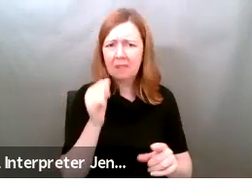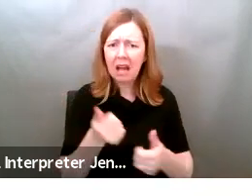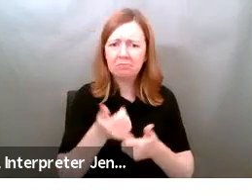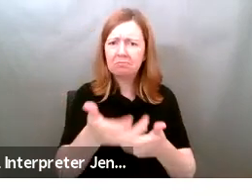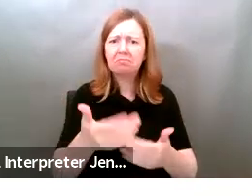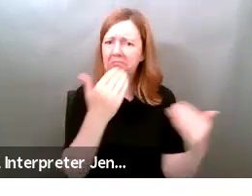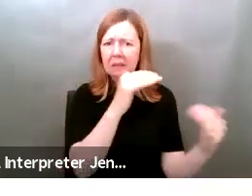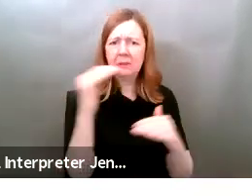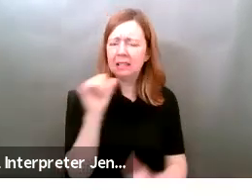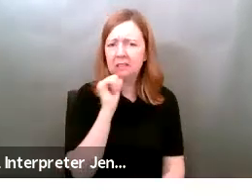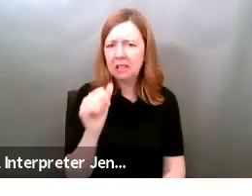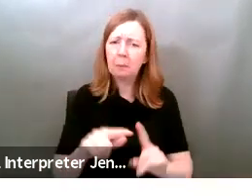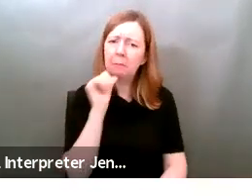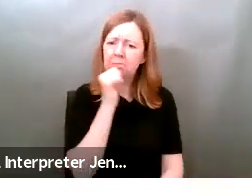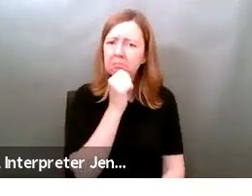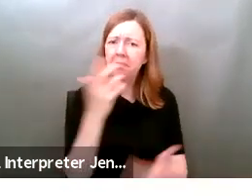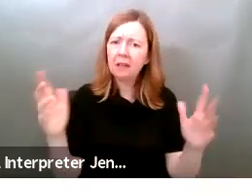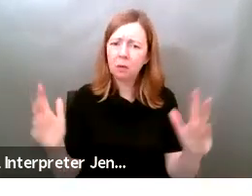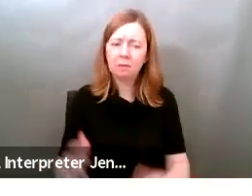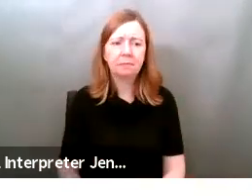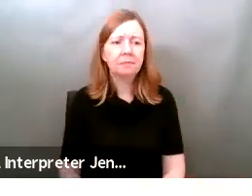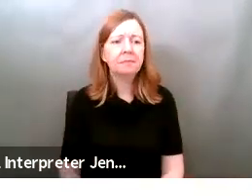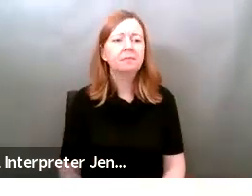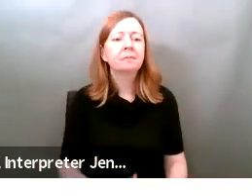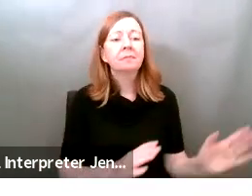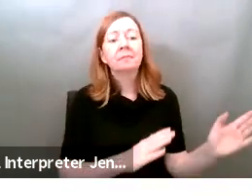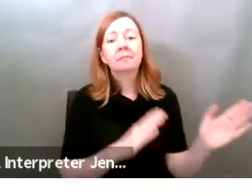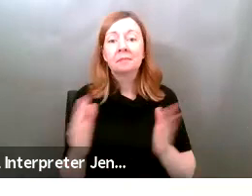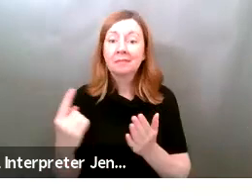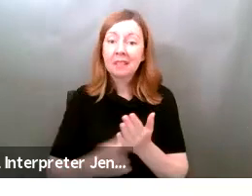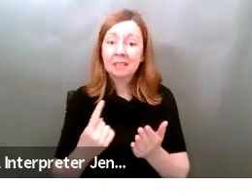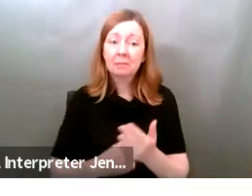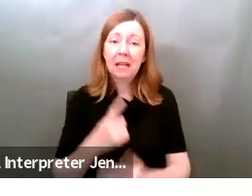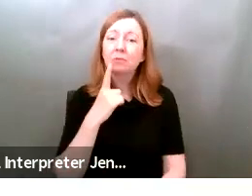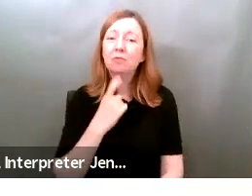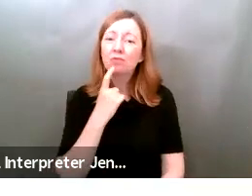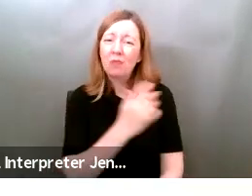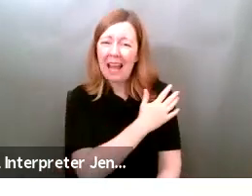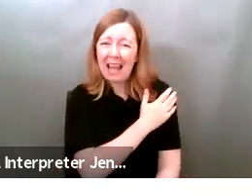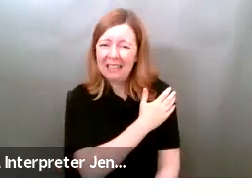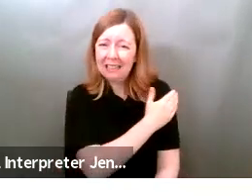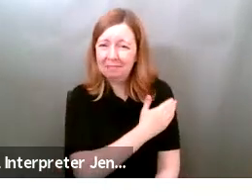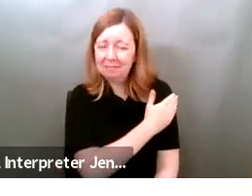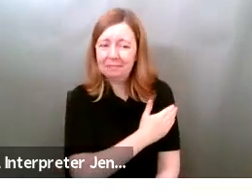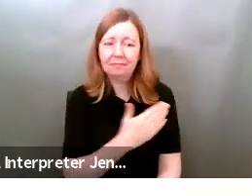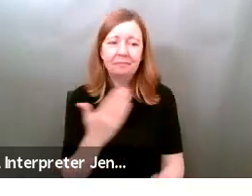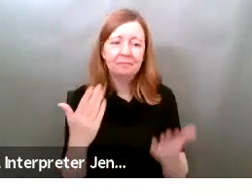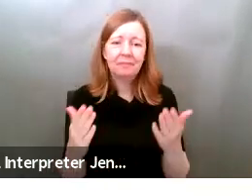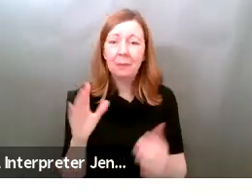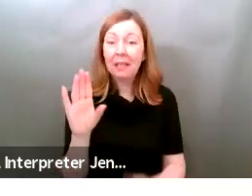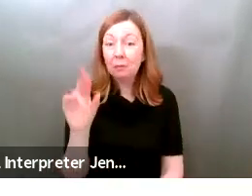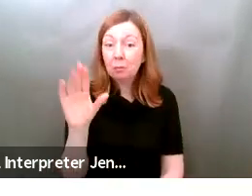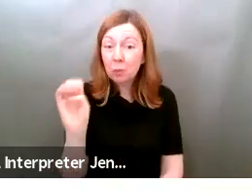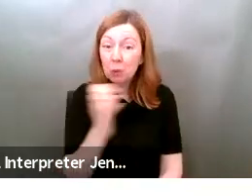of limitations in their activities. Sometimes there's a bit of redness where the needle goes in. There can be a bit of